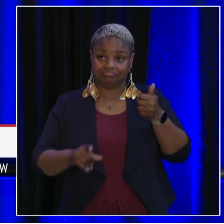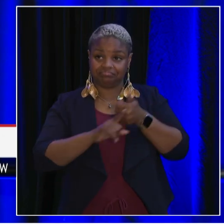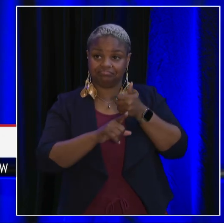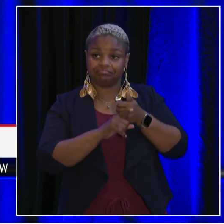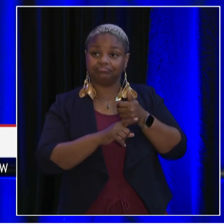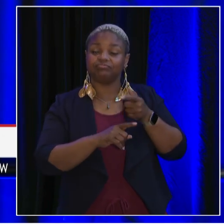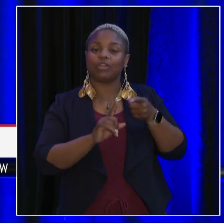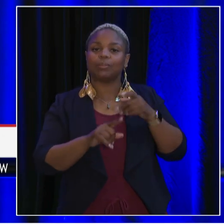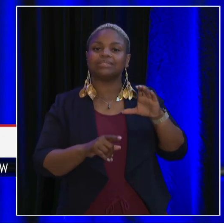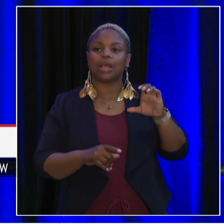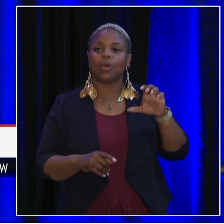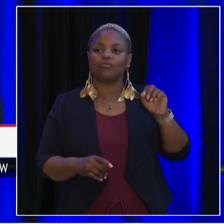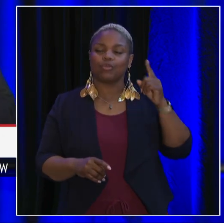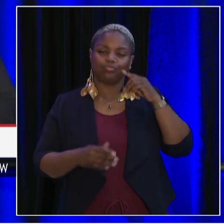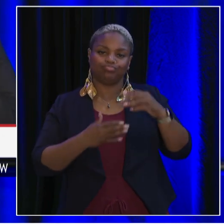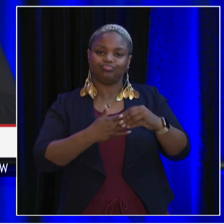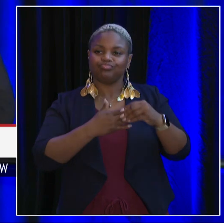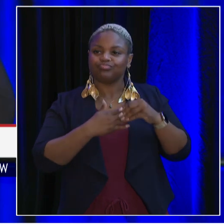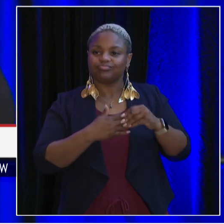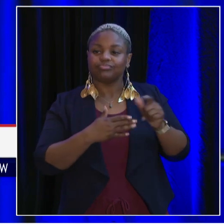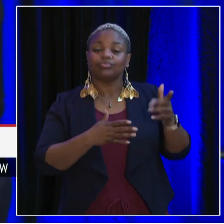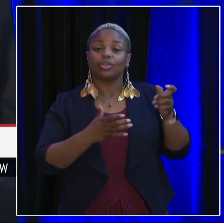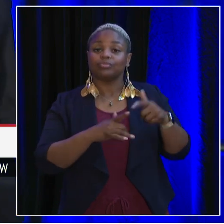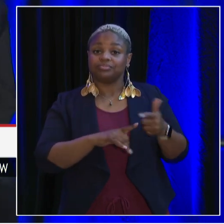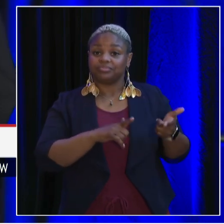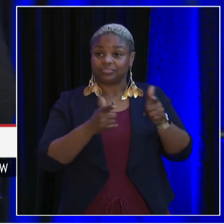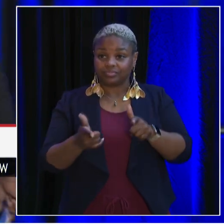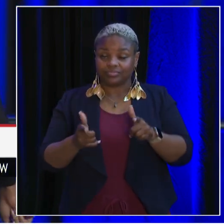to say. Give her a warm round of applause.